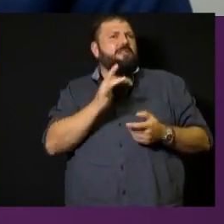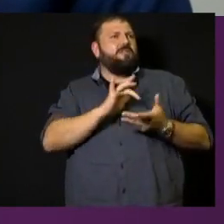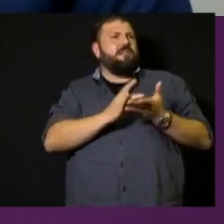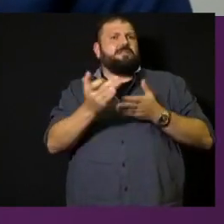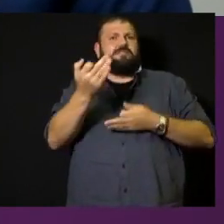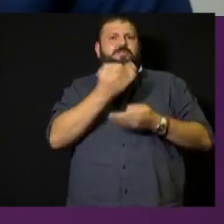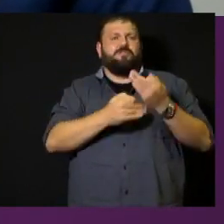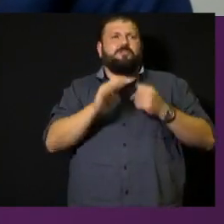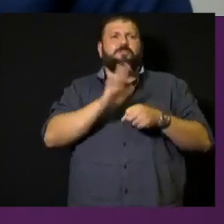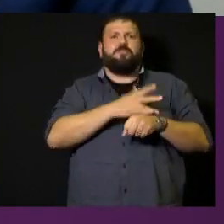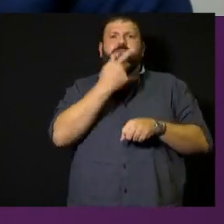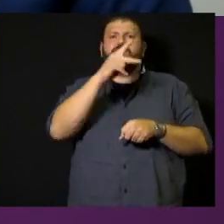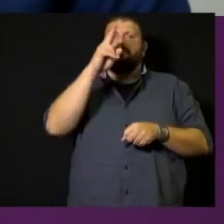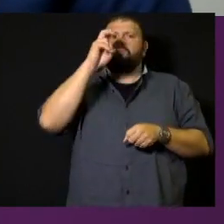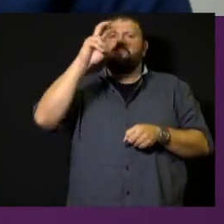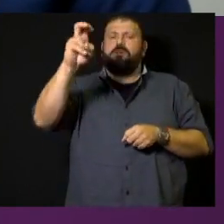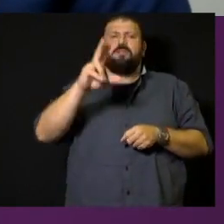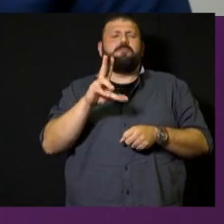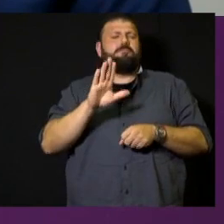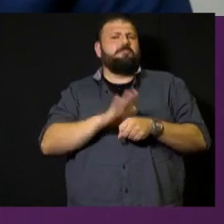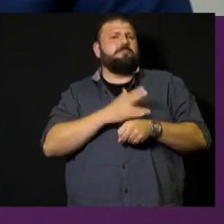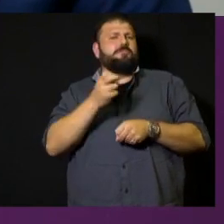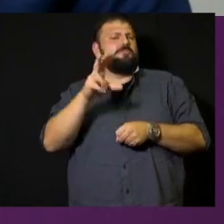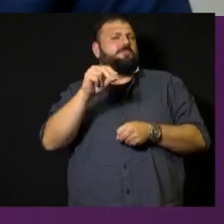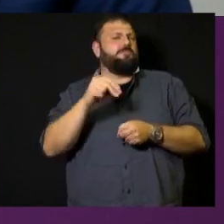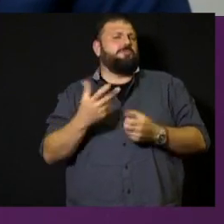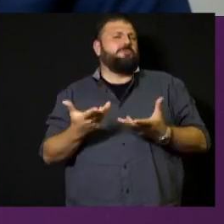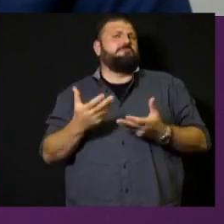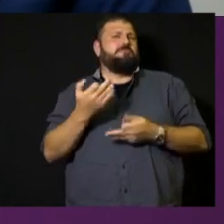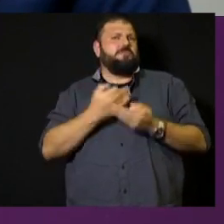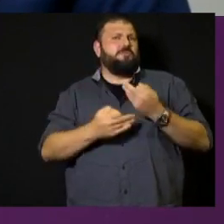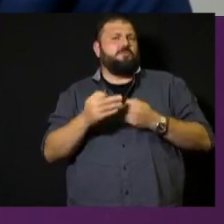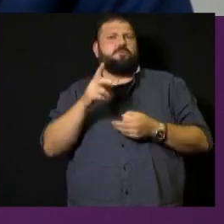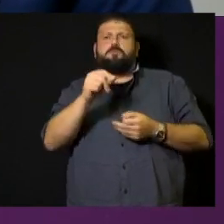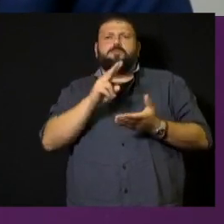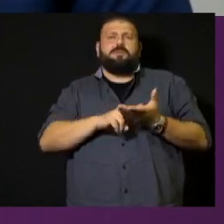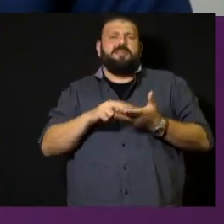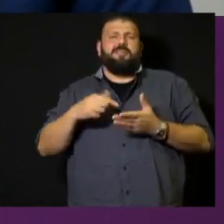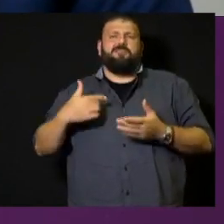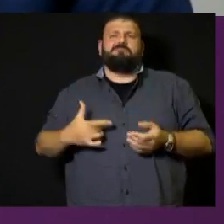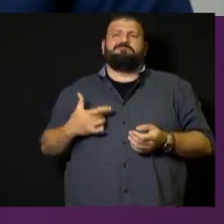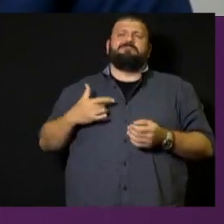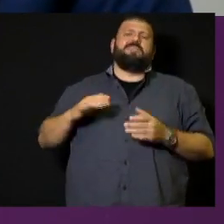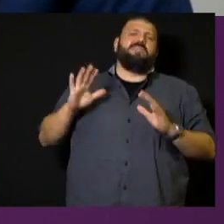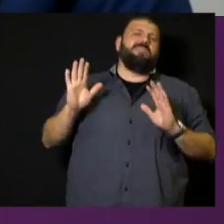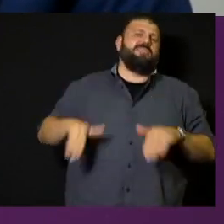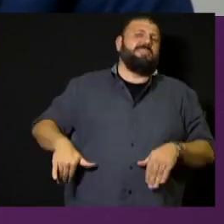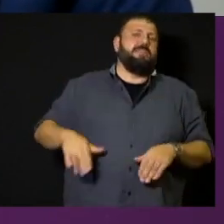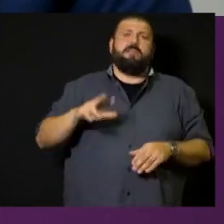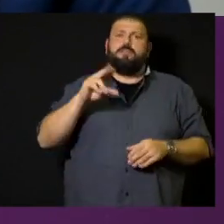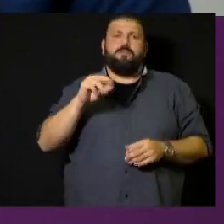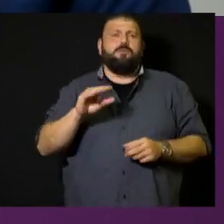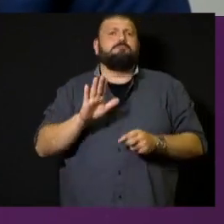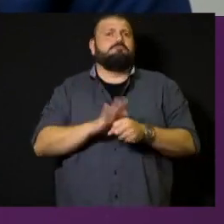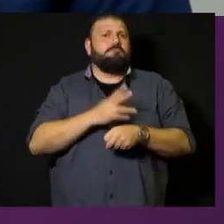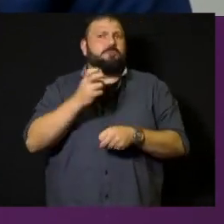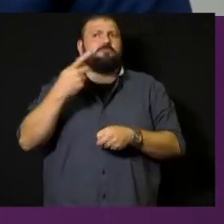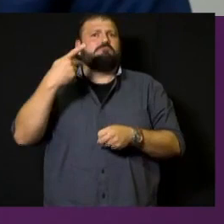dreams. And for us, it was not okay to give up when somebody else